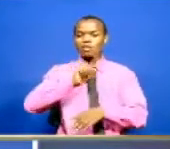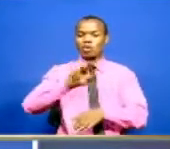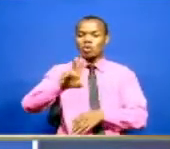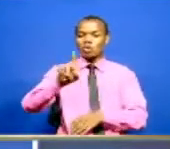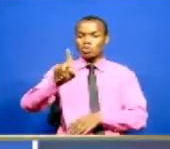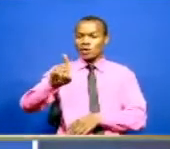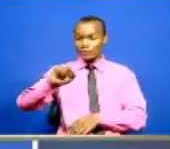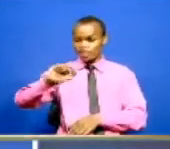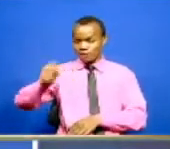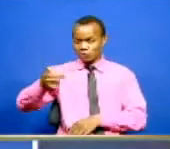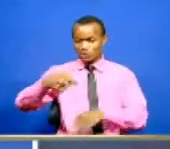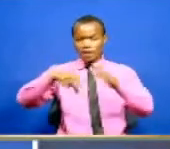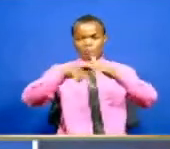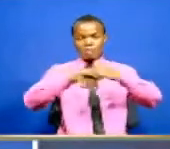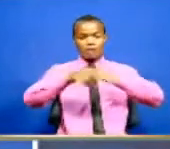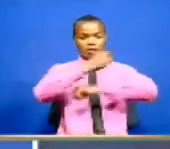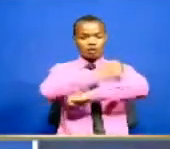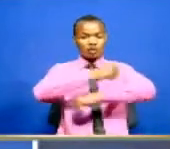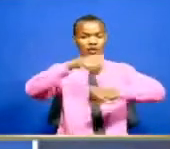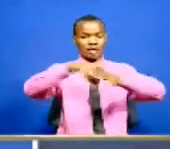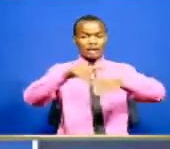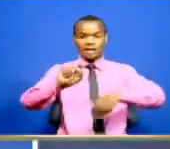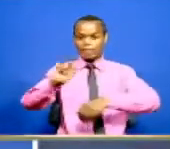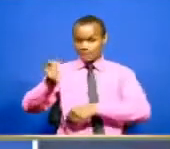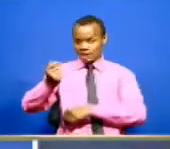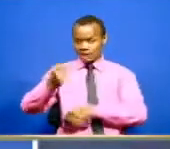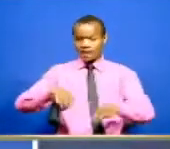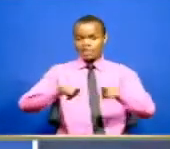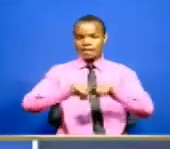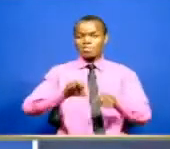21,638 public primary schools across the country and